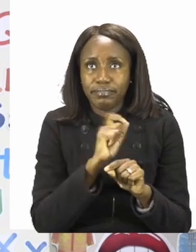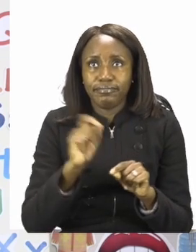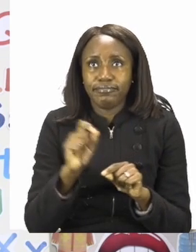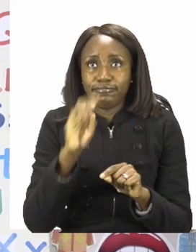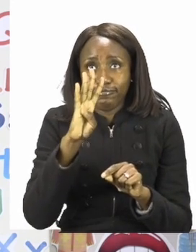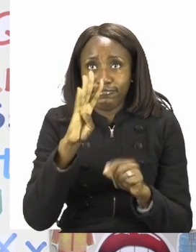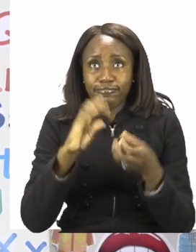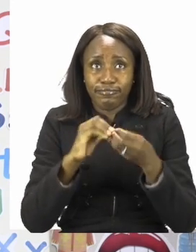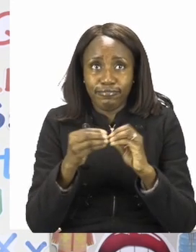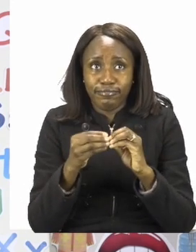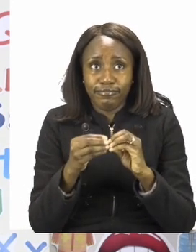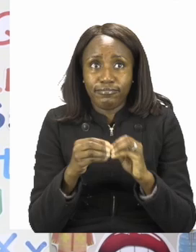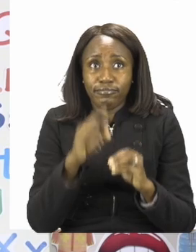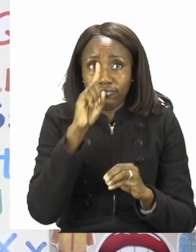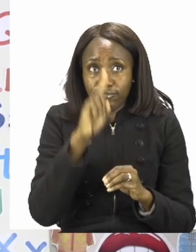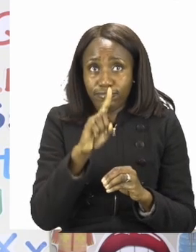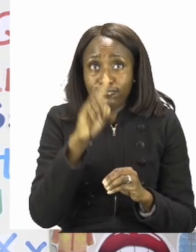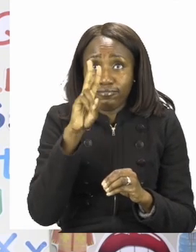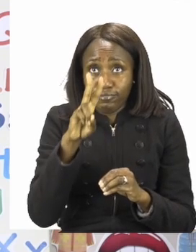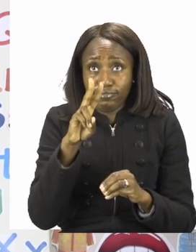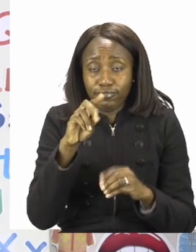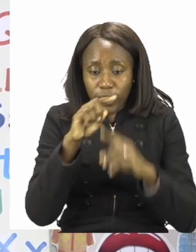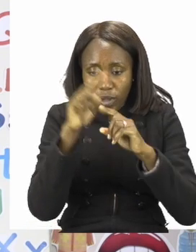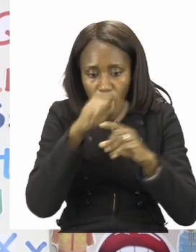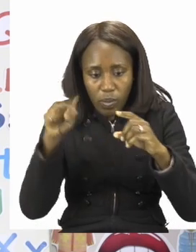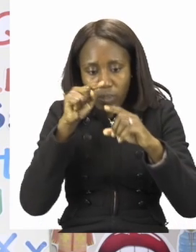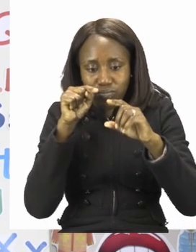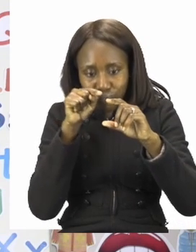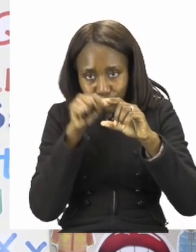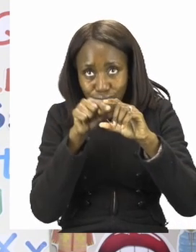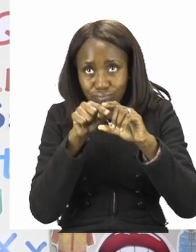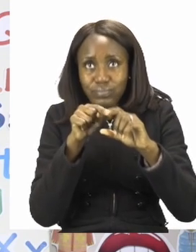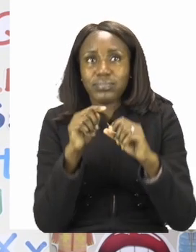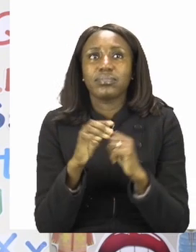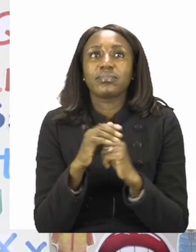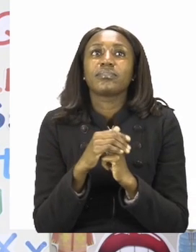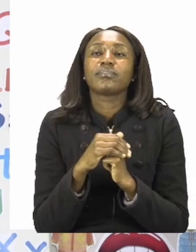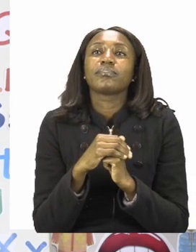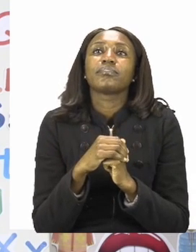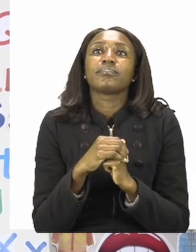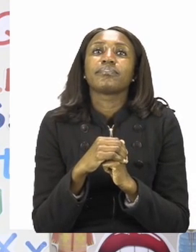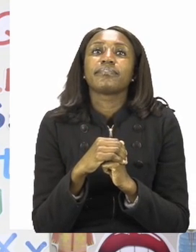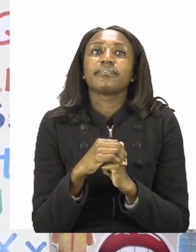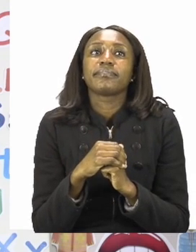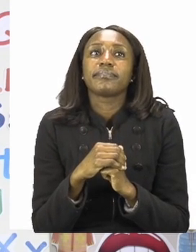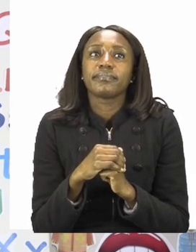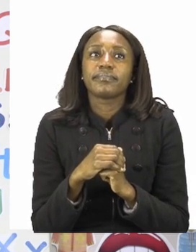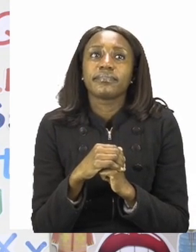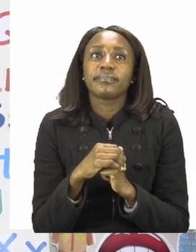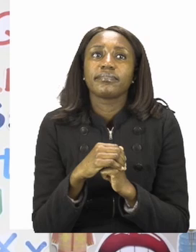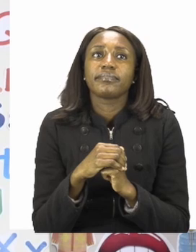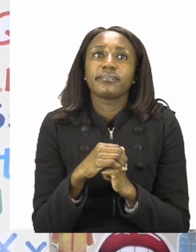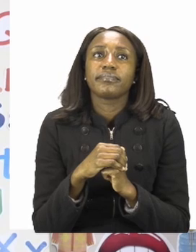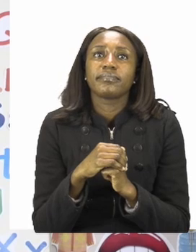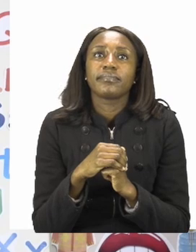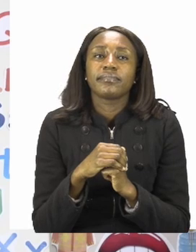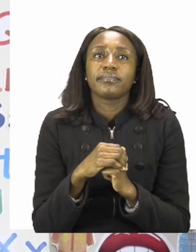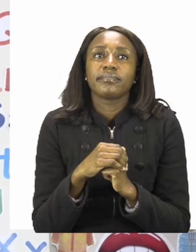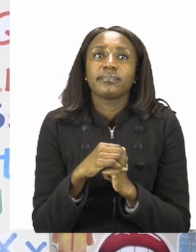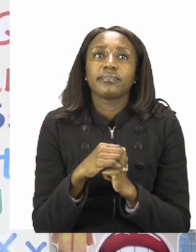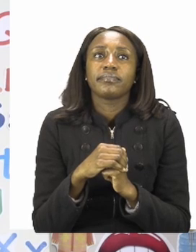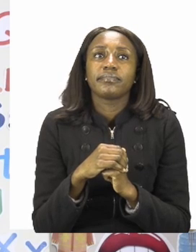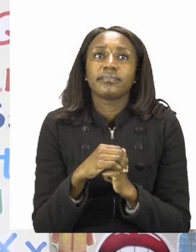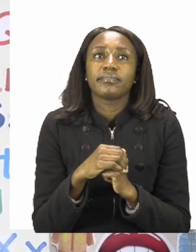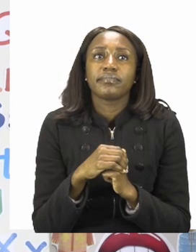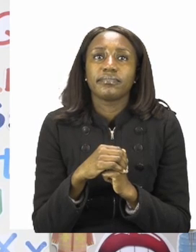numbers 1, 2, 3, and 4. It's going to be our job to write